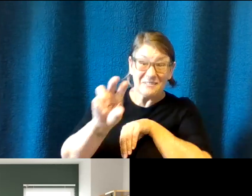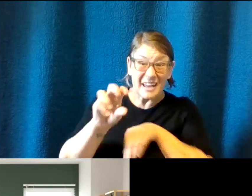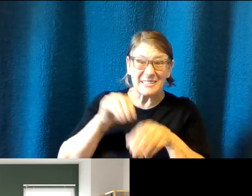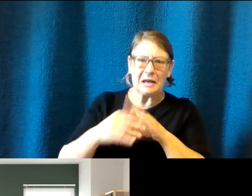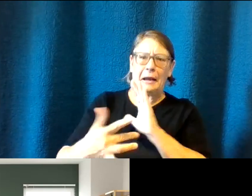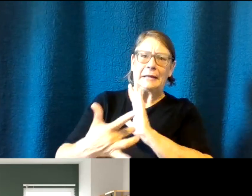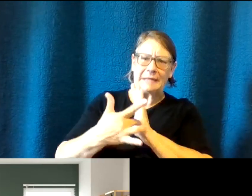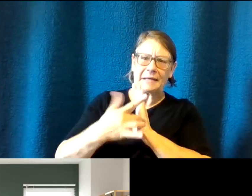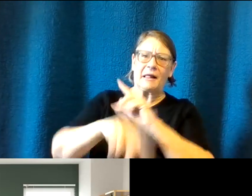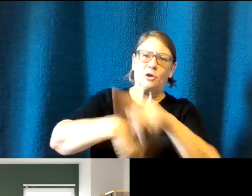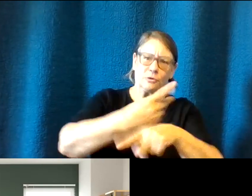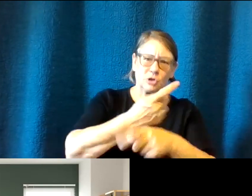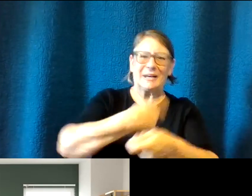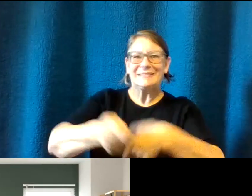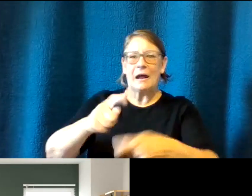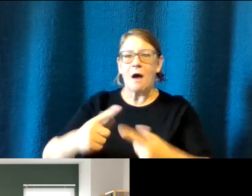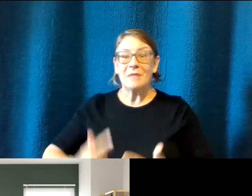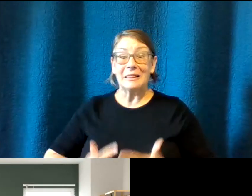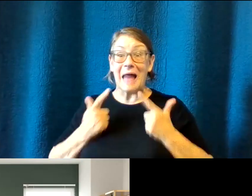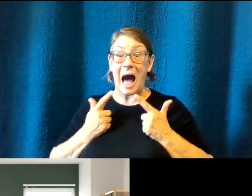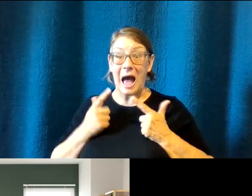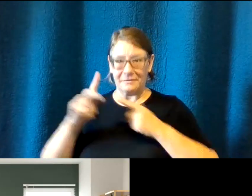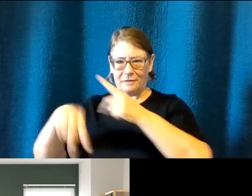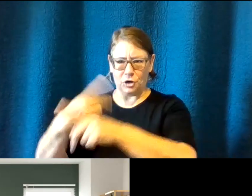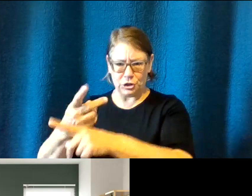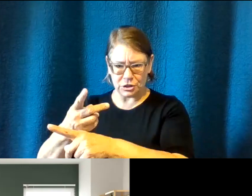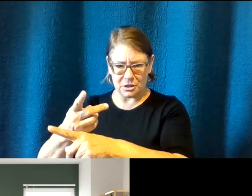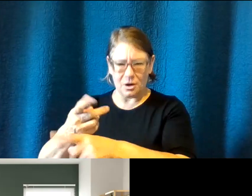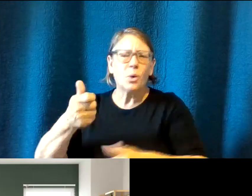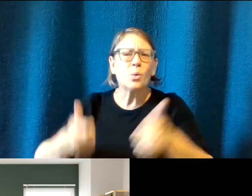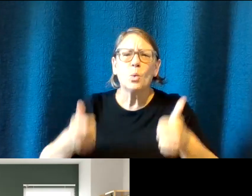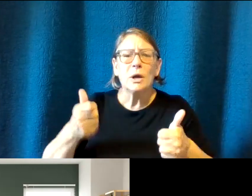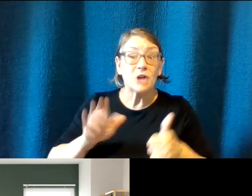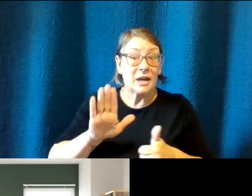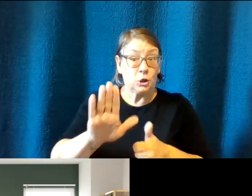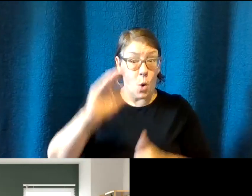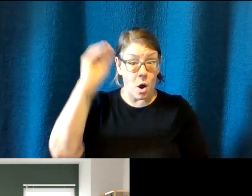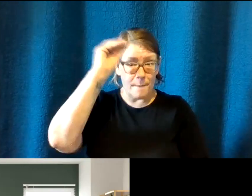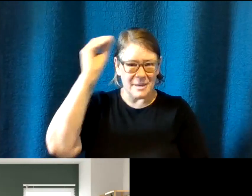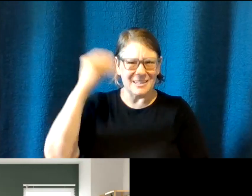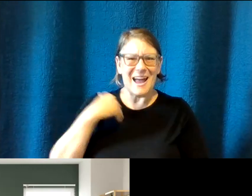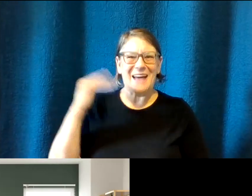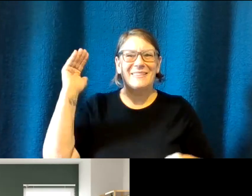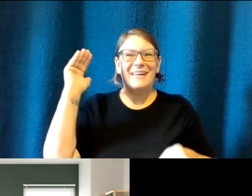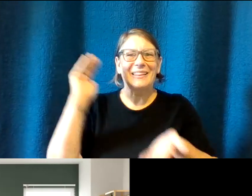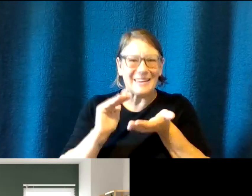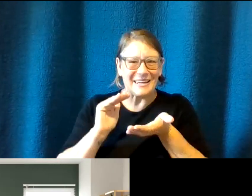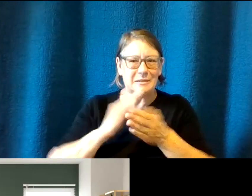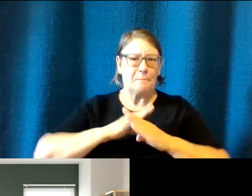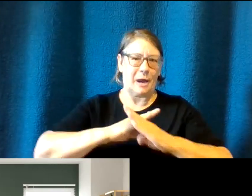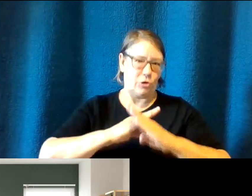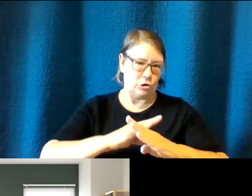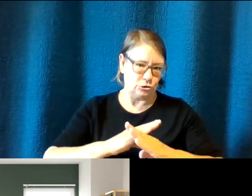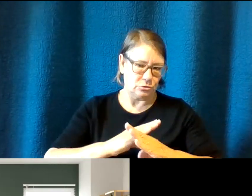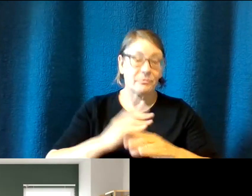version versus a live version? Which one is, in your opinion, has the least user barriers? And then